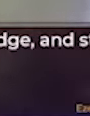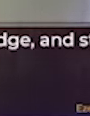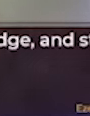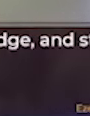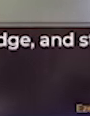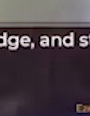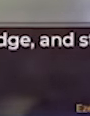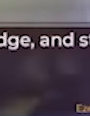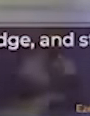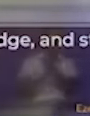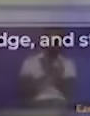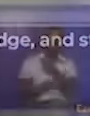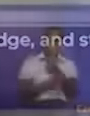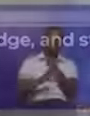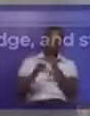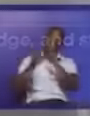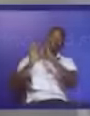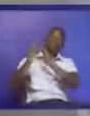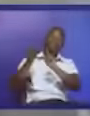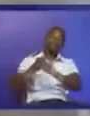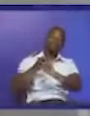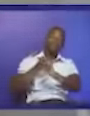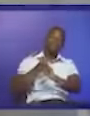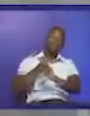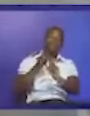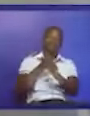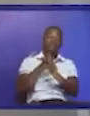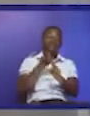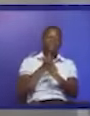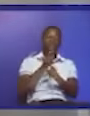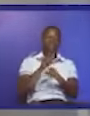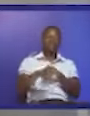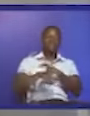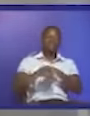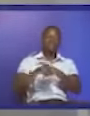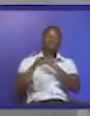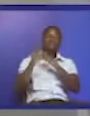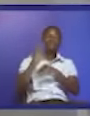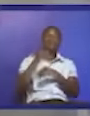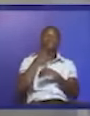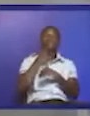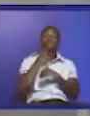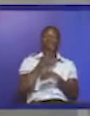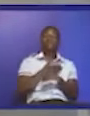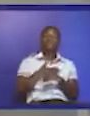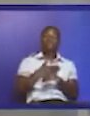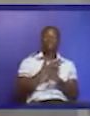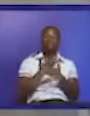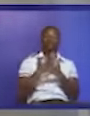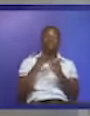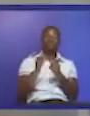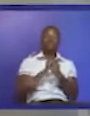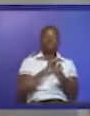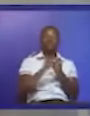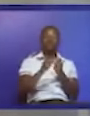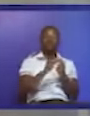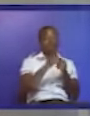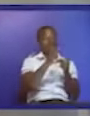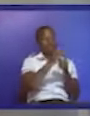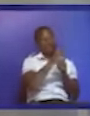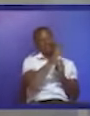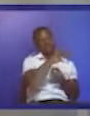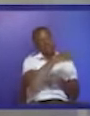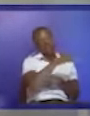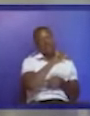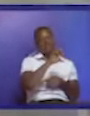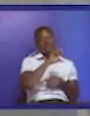Abraham, the friend of God, held on to the hands of God and said, please, before you destroy Sodom and Gomorrah, what if